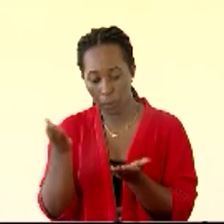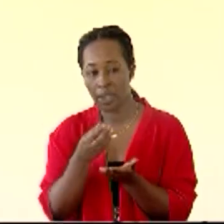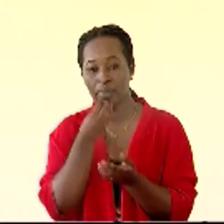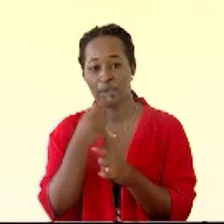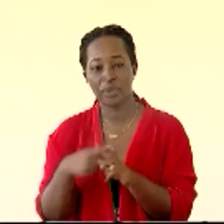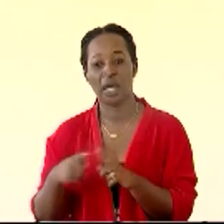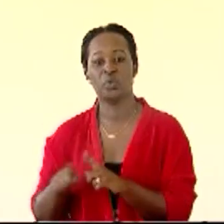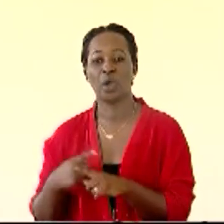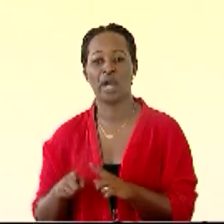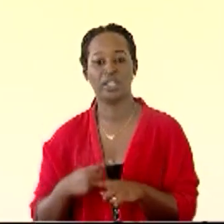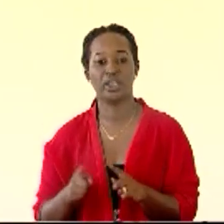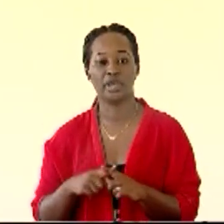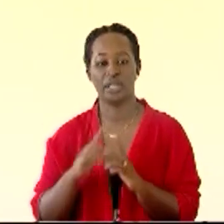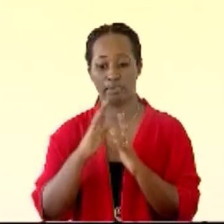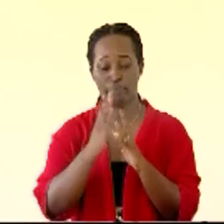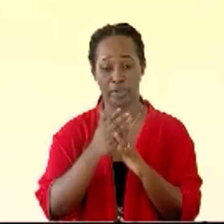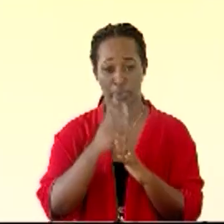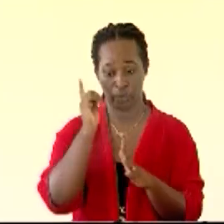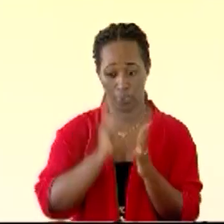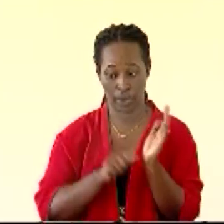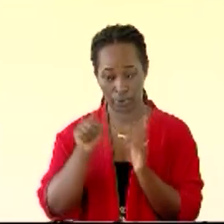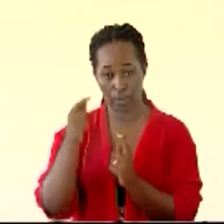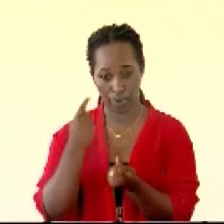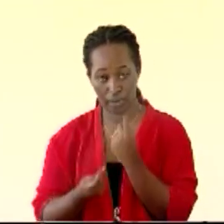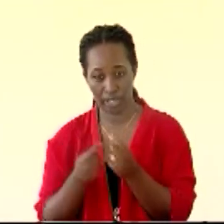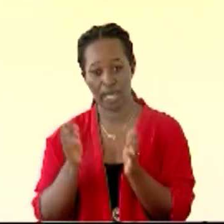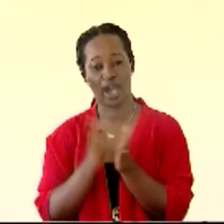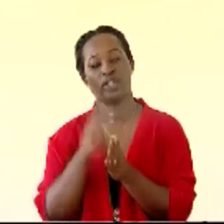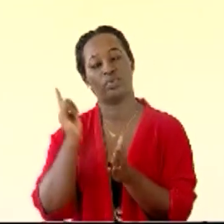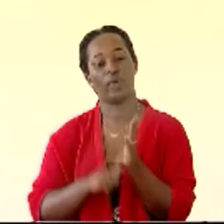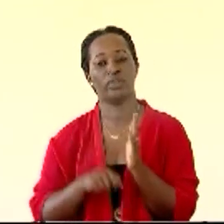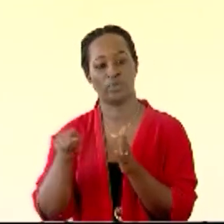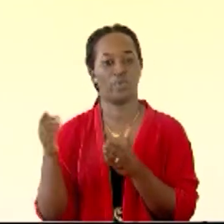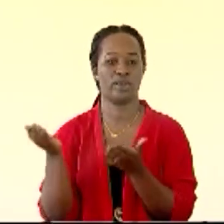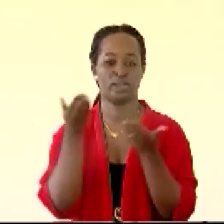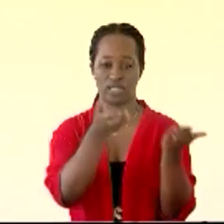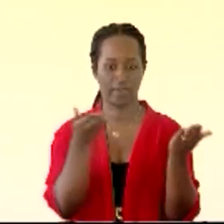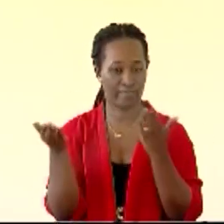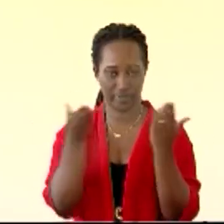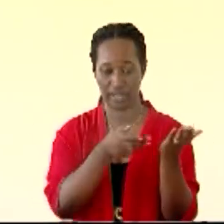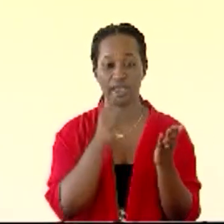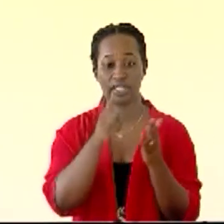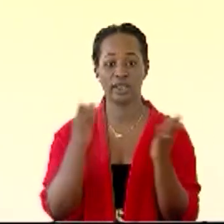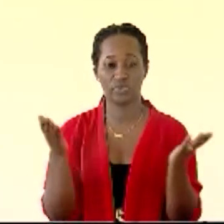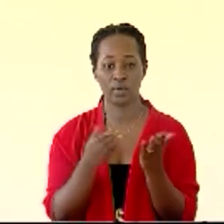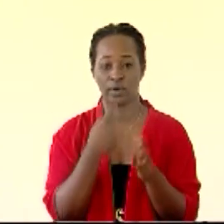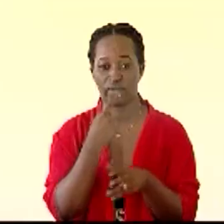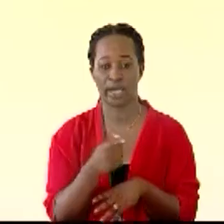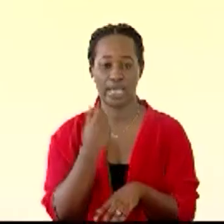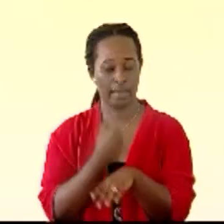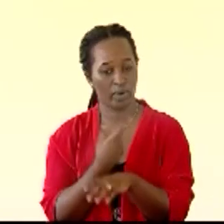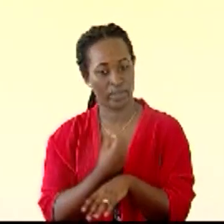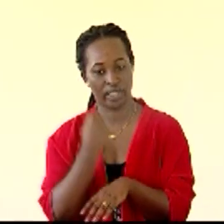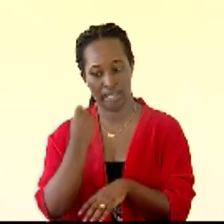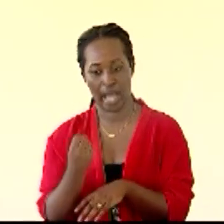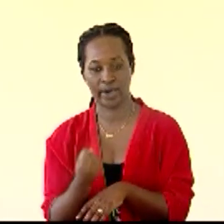foods between what you are cooking and what you're serving. So that way you're able to know that, okay, mu minota 5